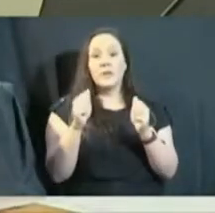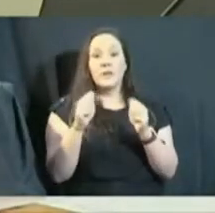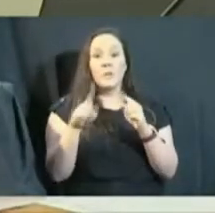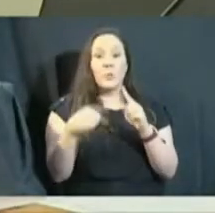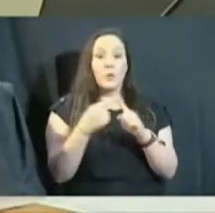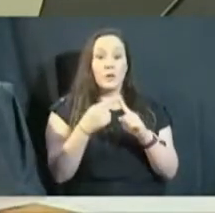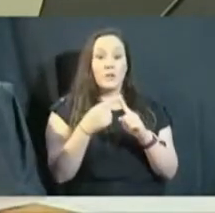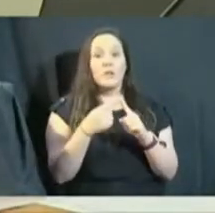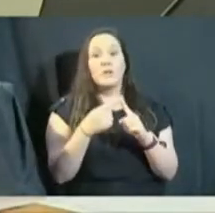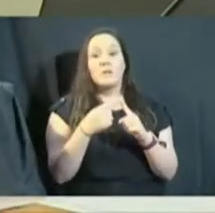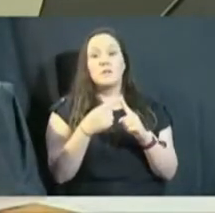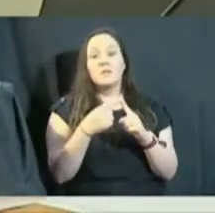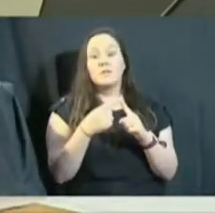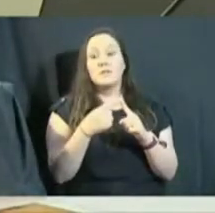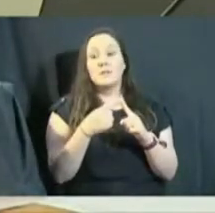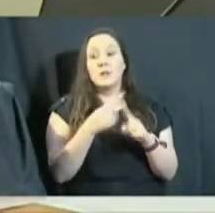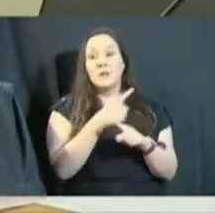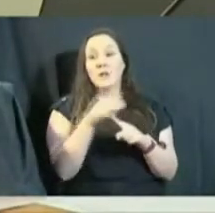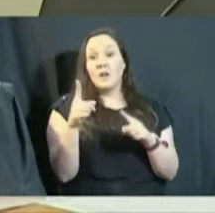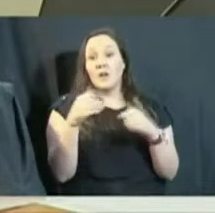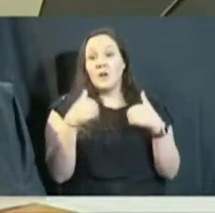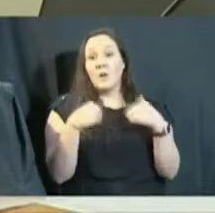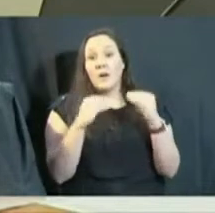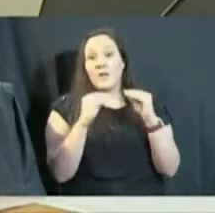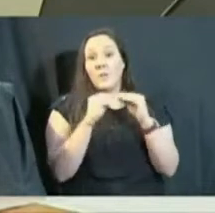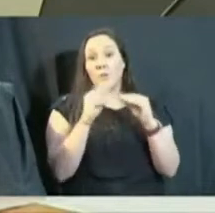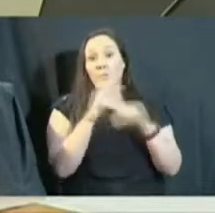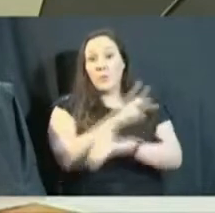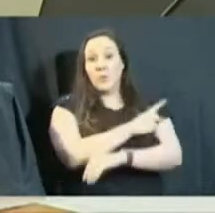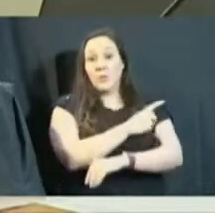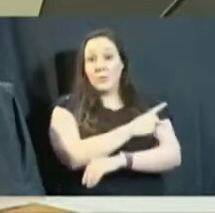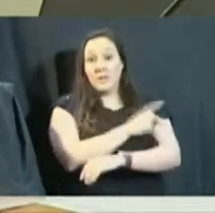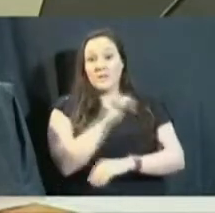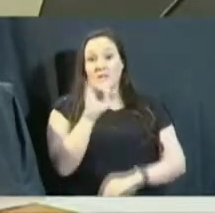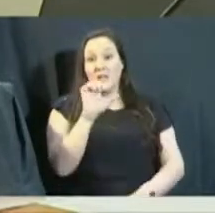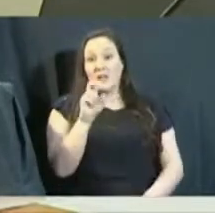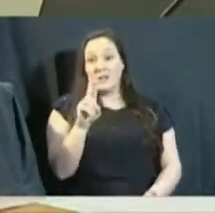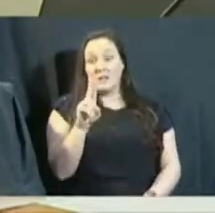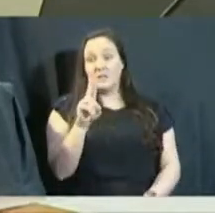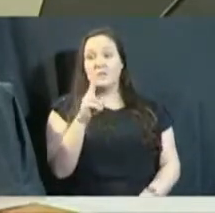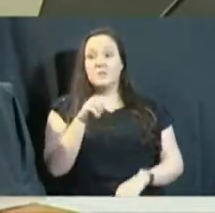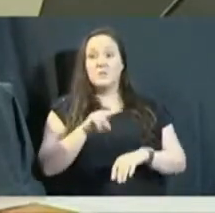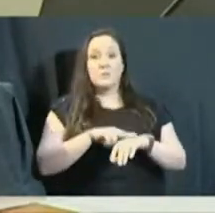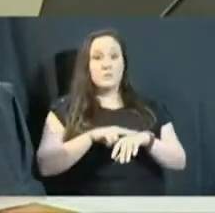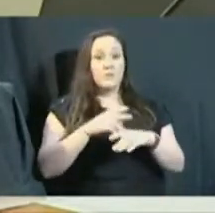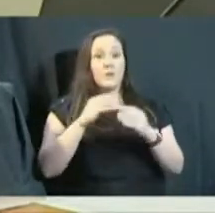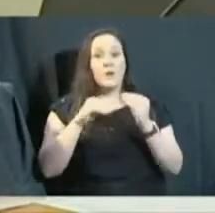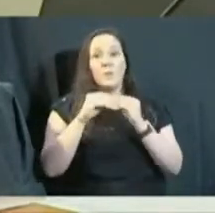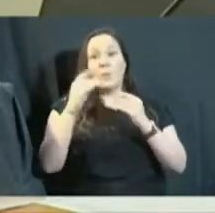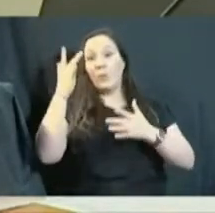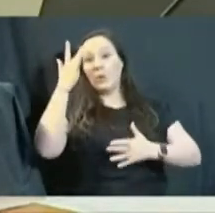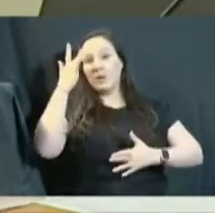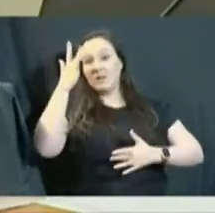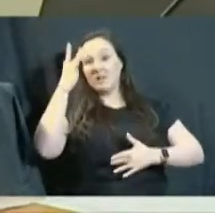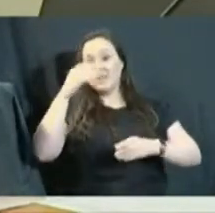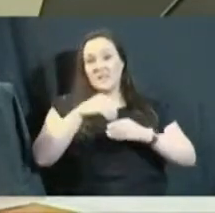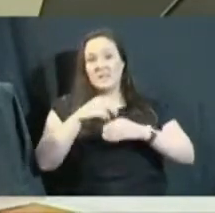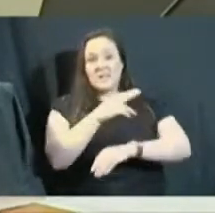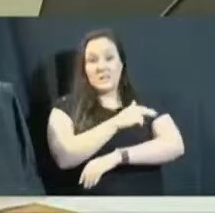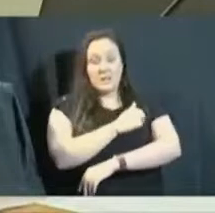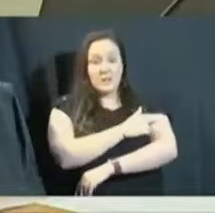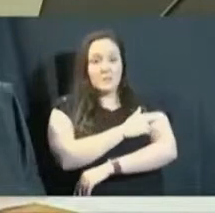are having more patients in the intensive care unit is naturally sicker patients will be in the